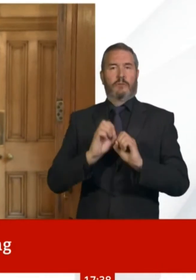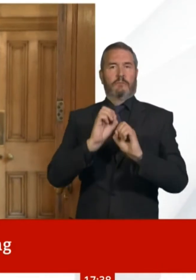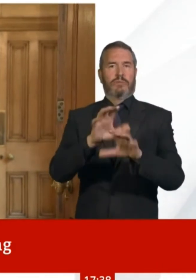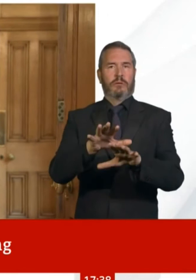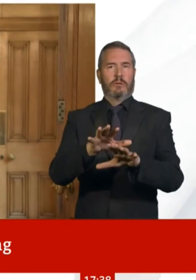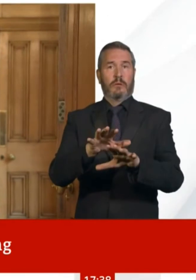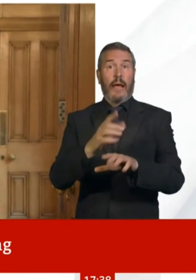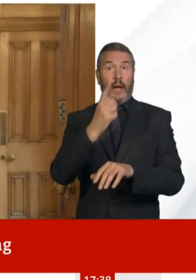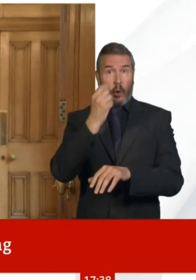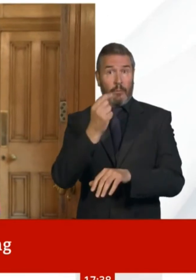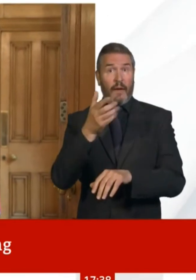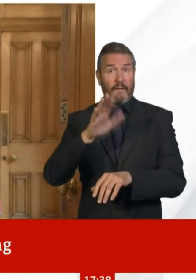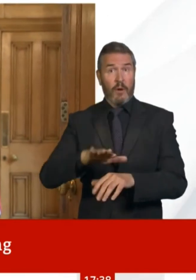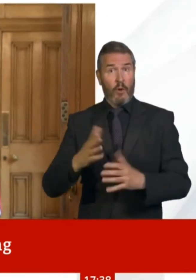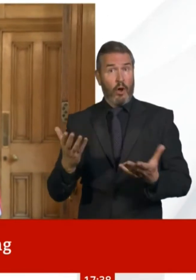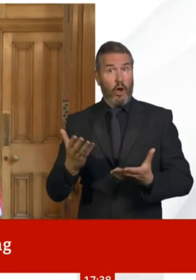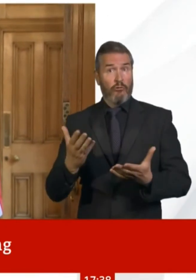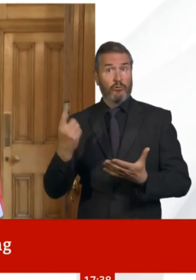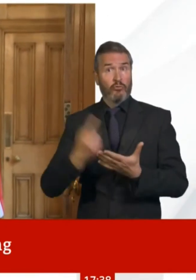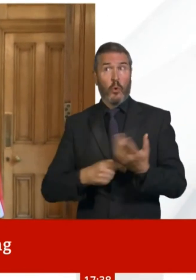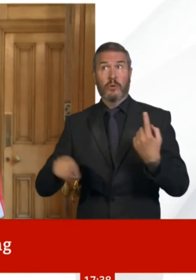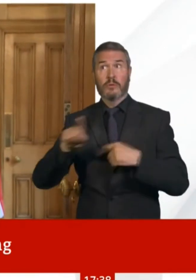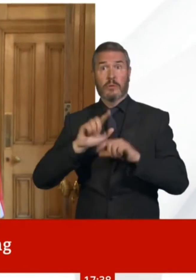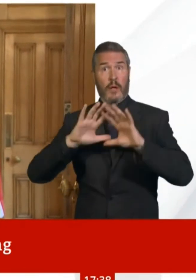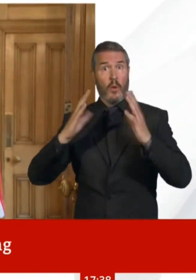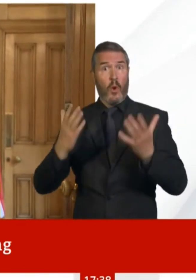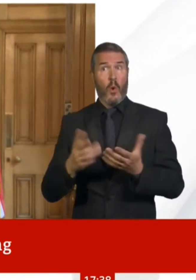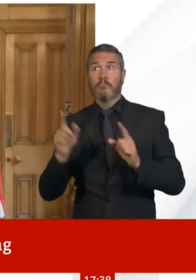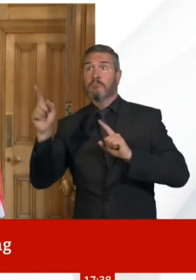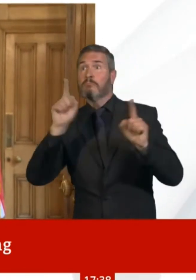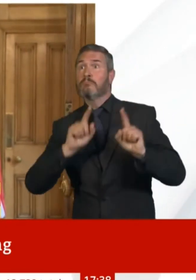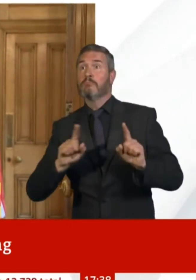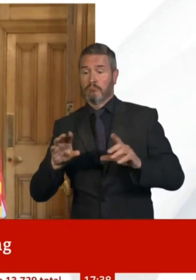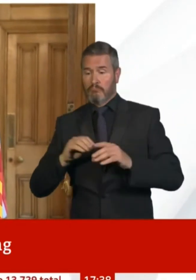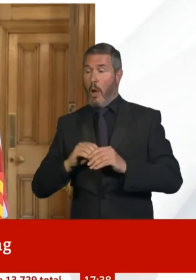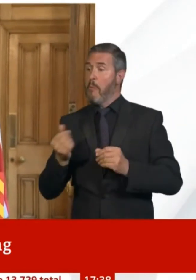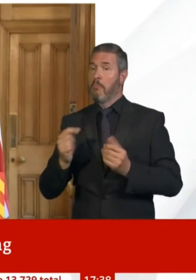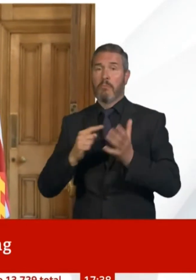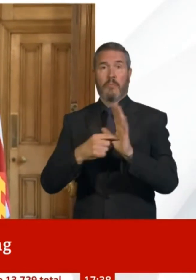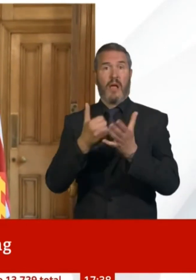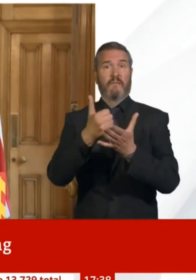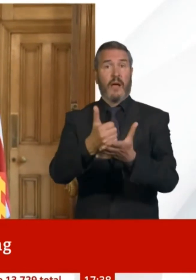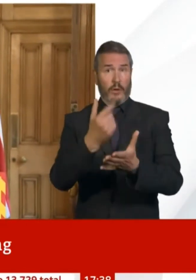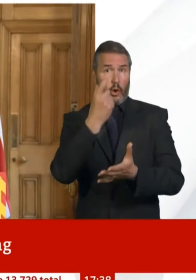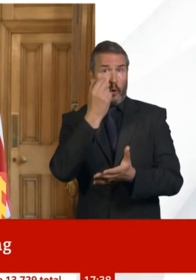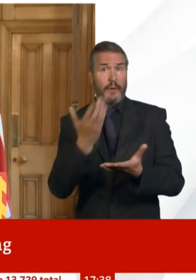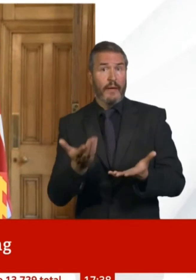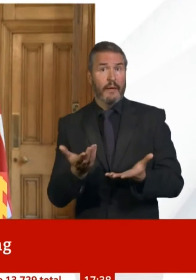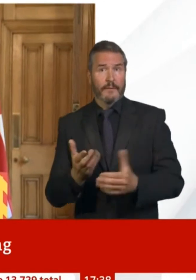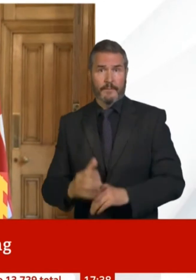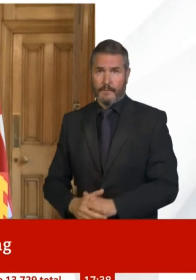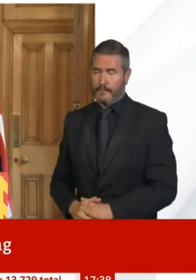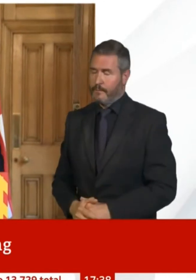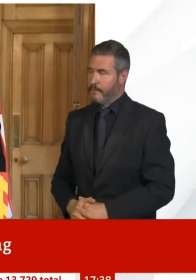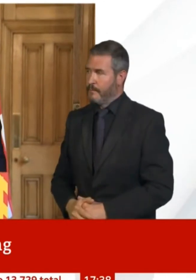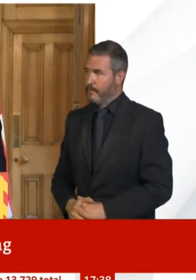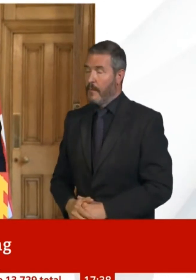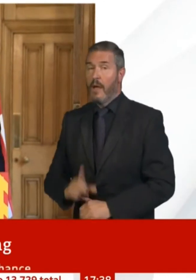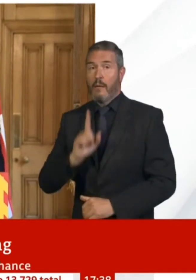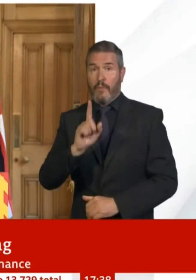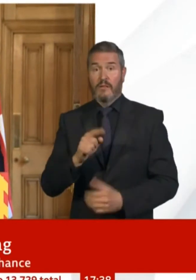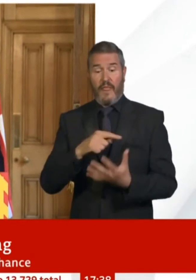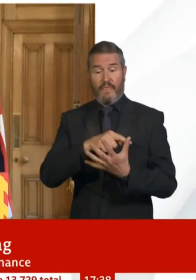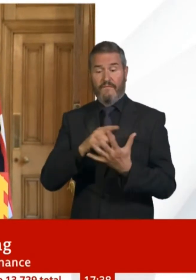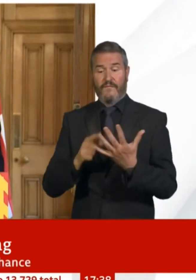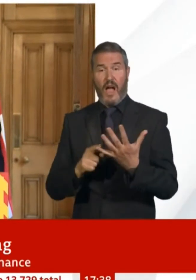of the current measures, and of course they could be calibrated in different ways. And the reason that we need to do that is based on the 5 principles